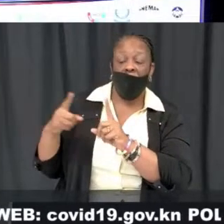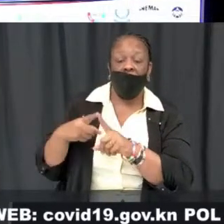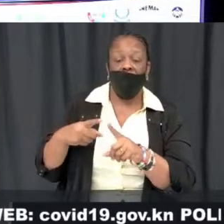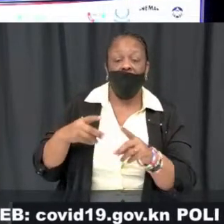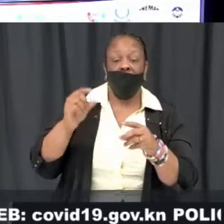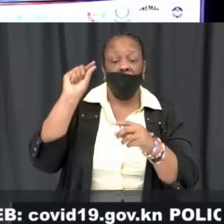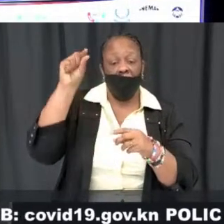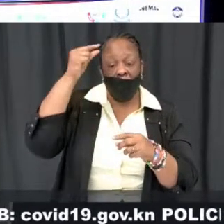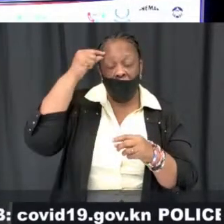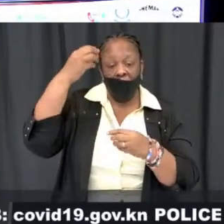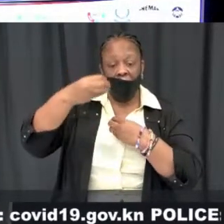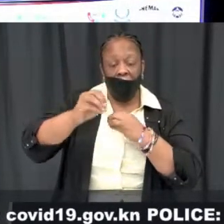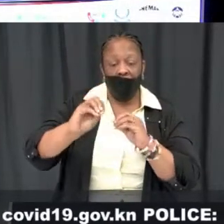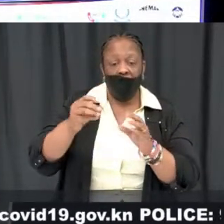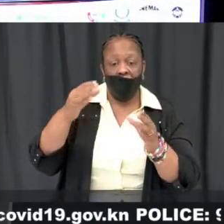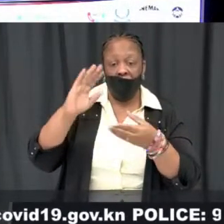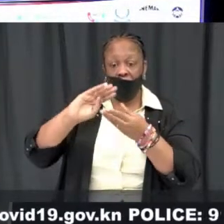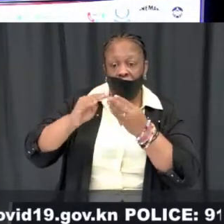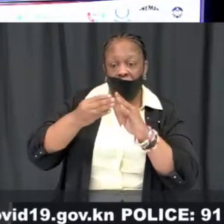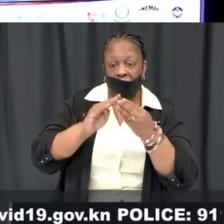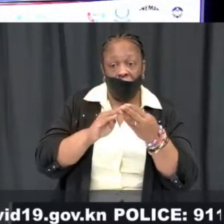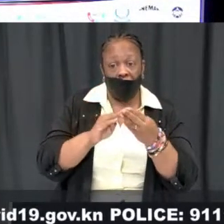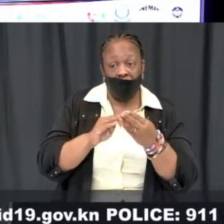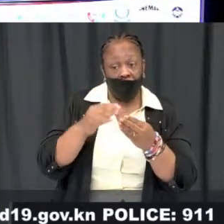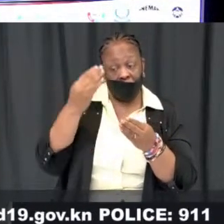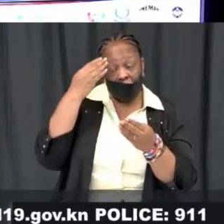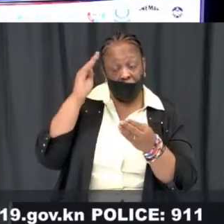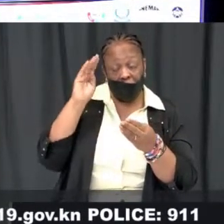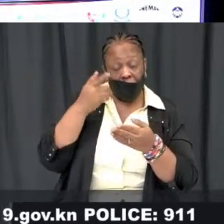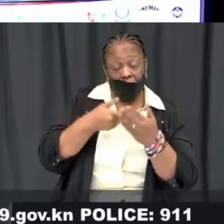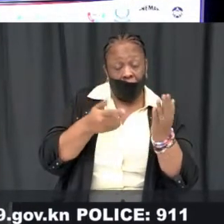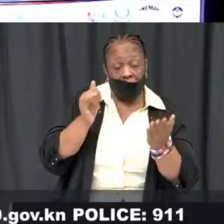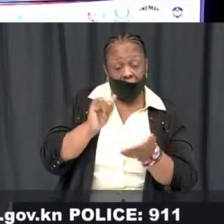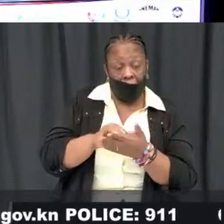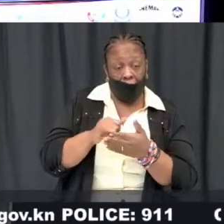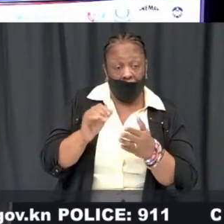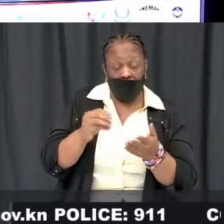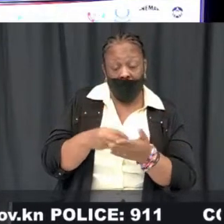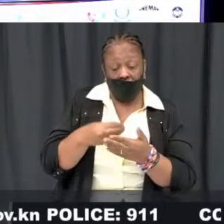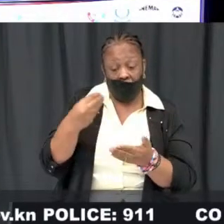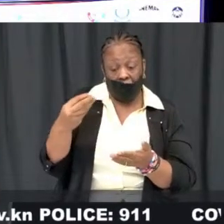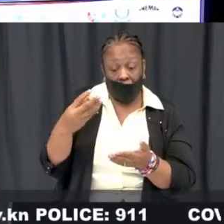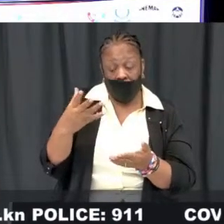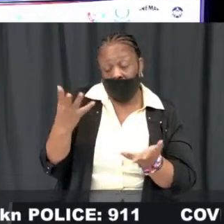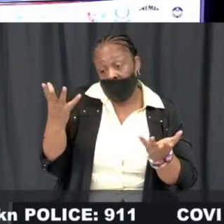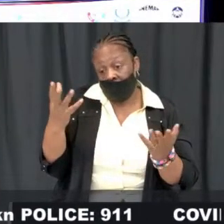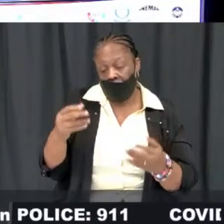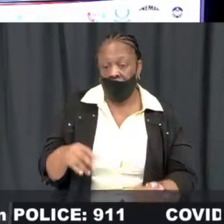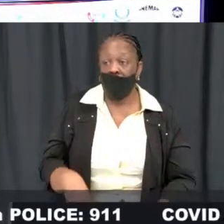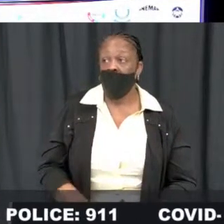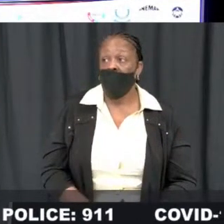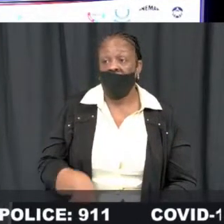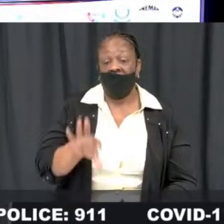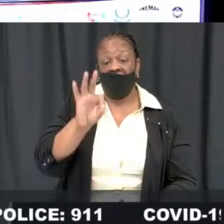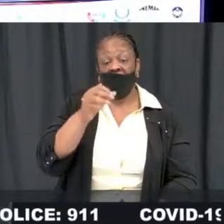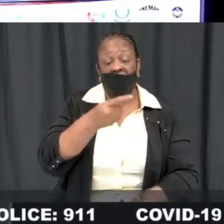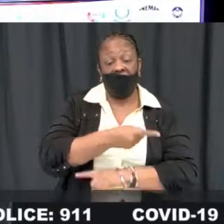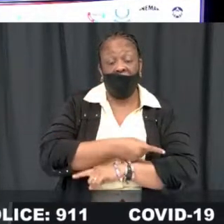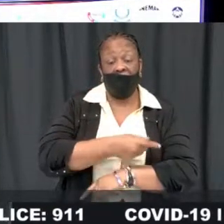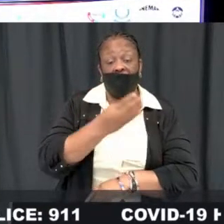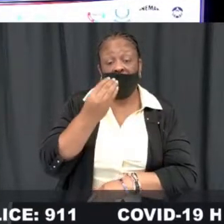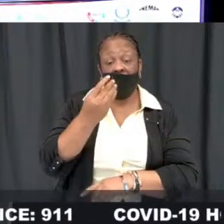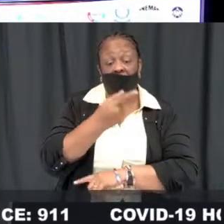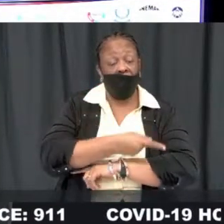information, because I myself don't know how much is collected, whether 9 days, 14 days. All I know, monies